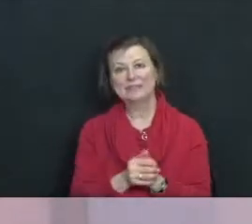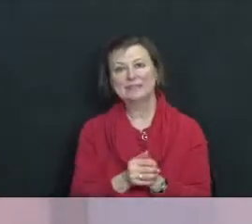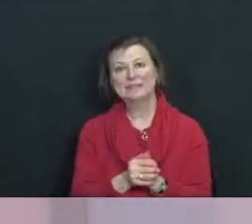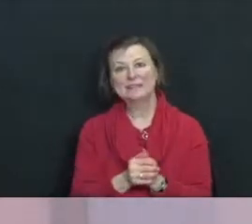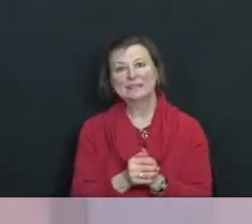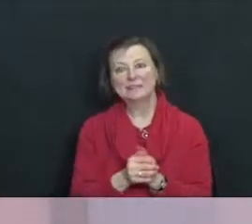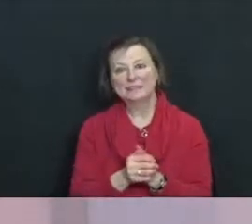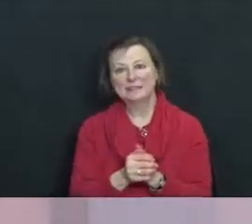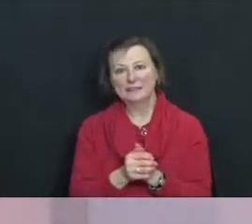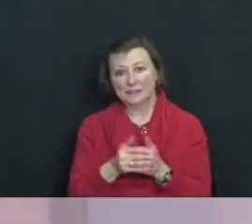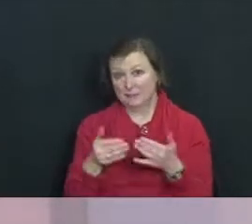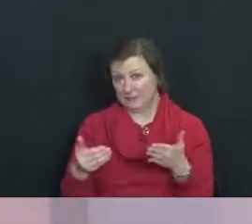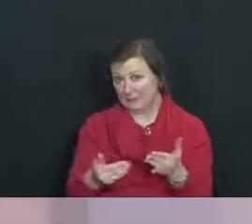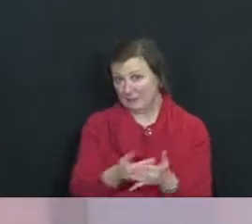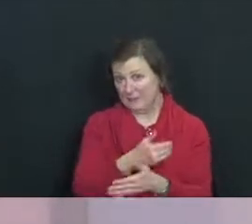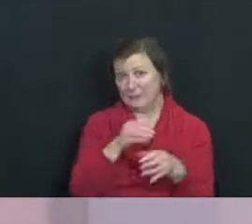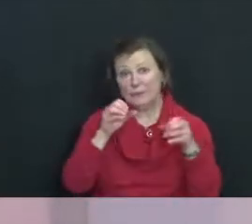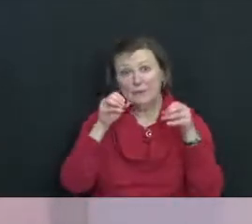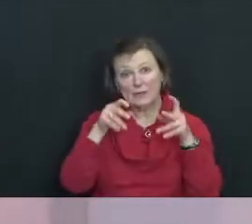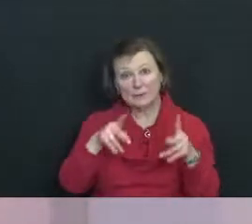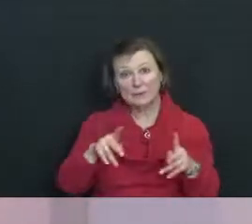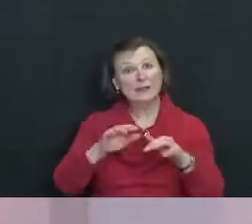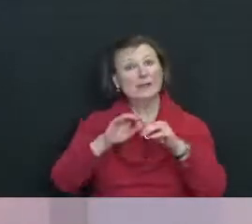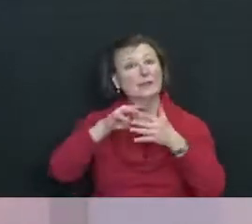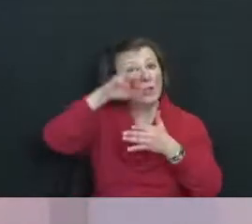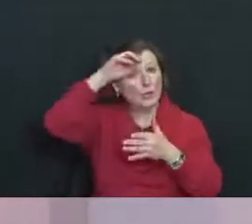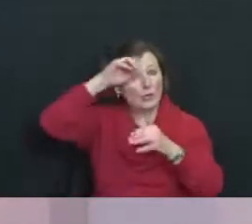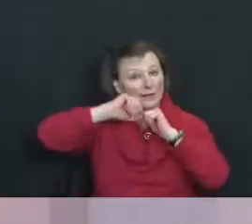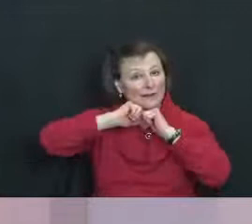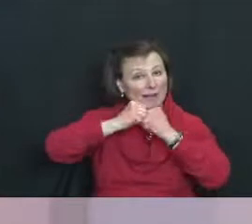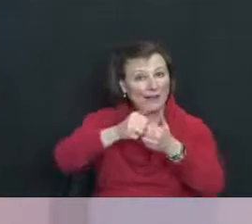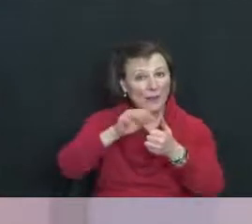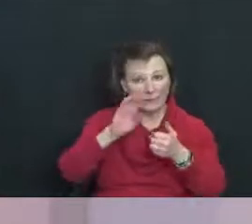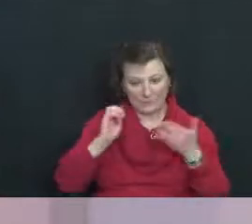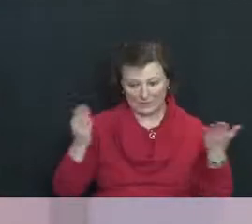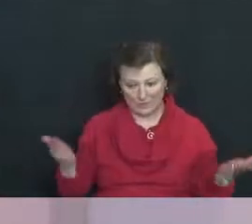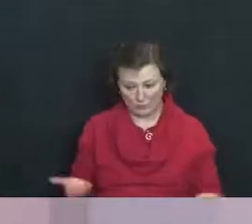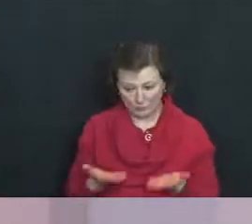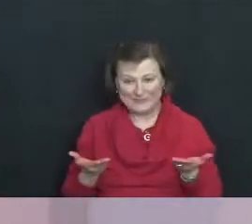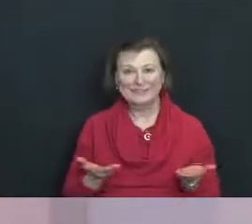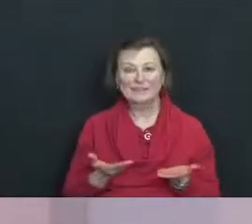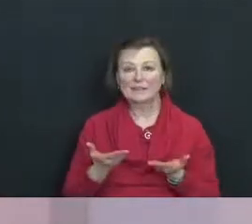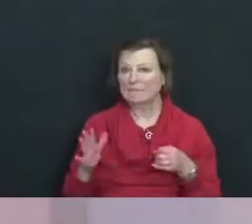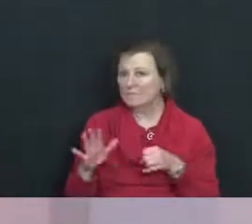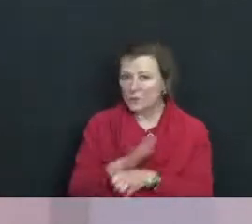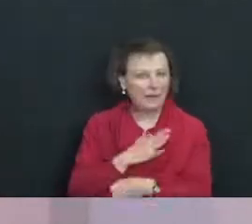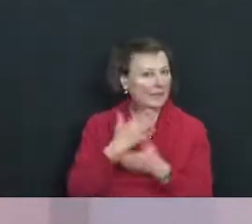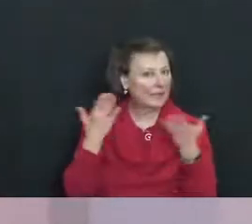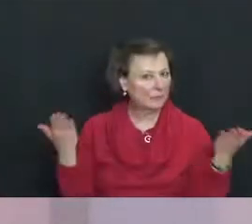A new opportunity to learn how to be present, fully present,